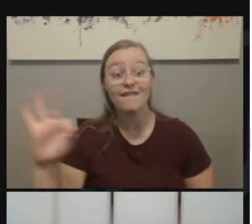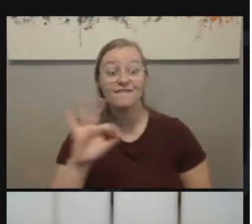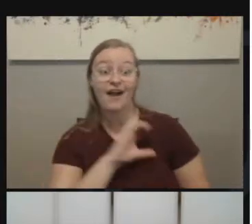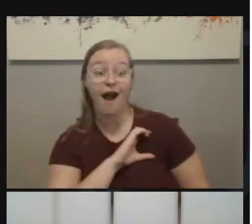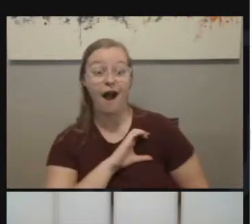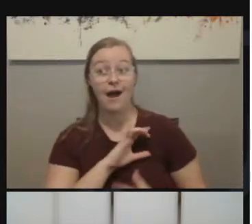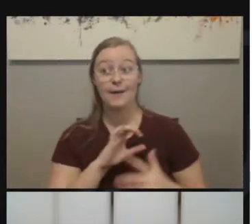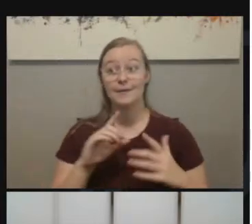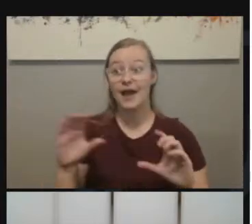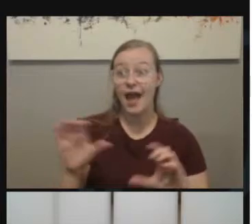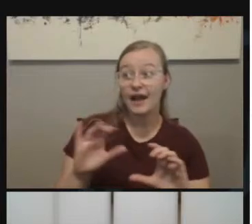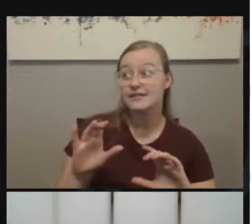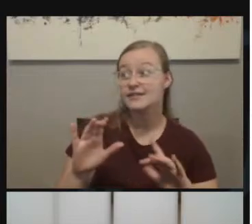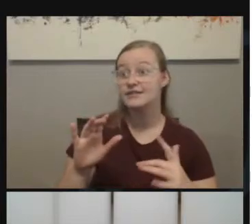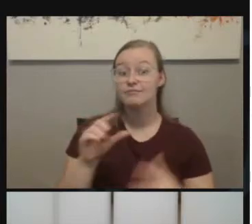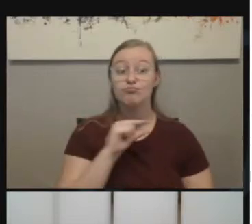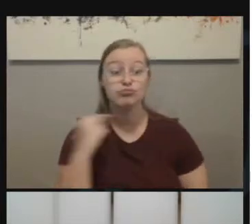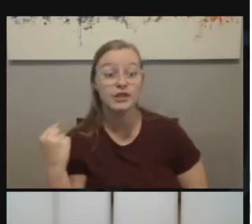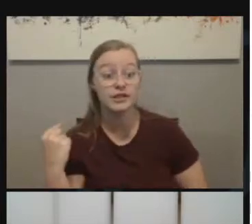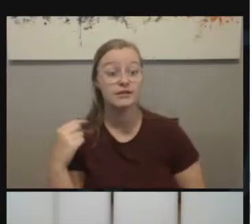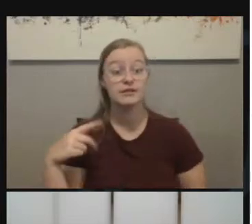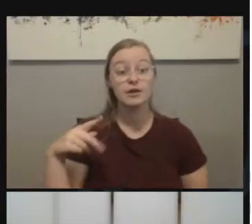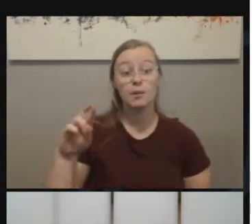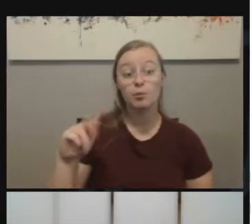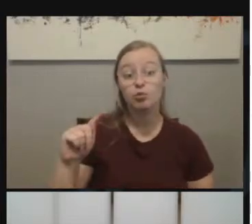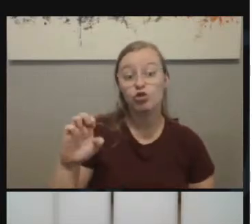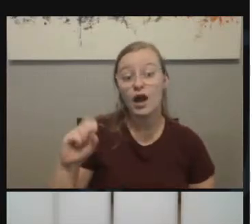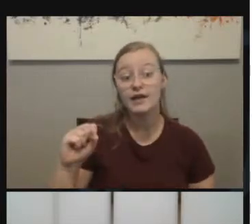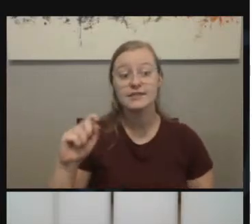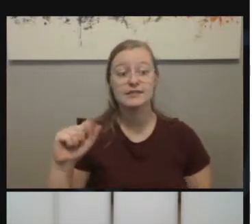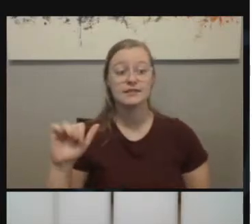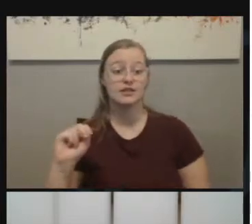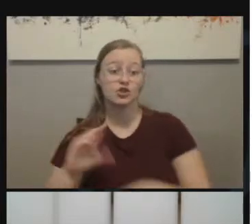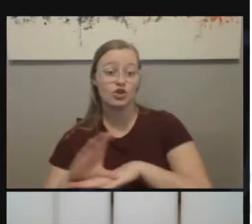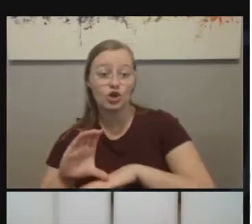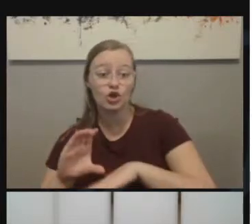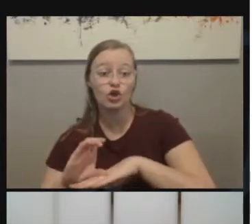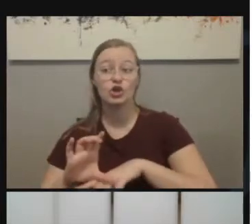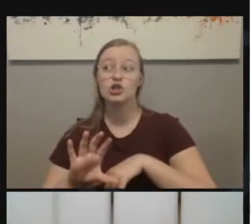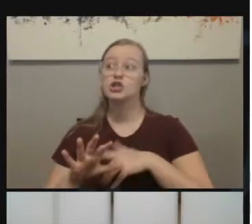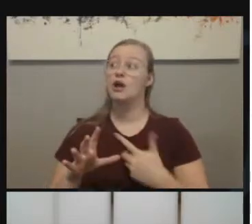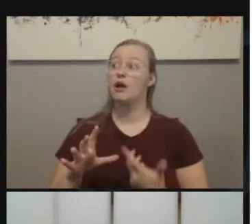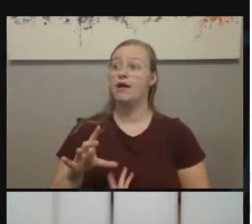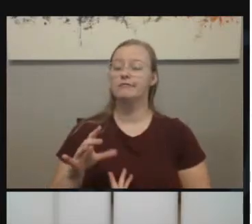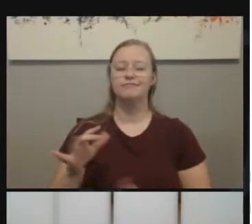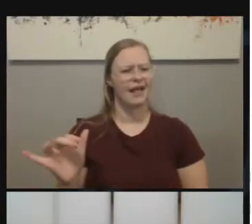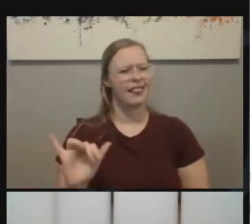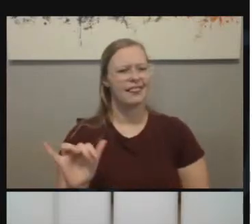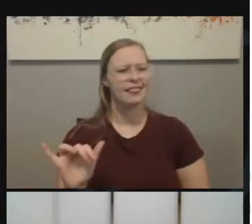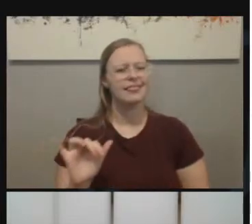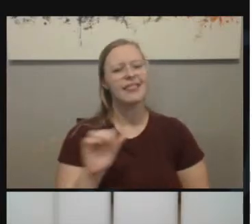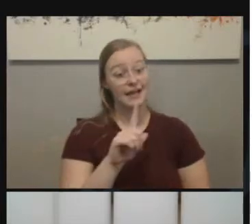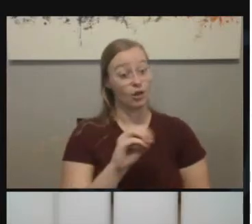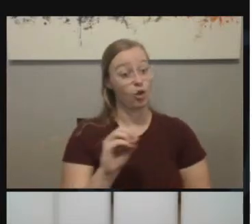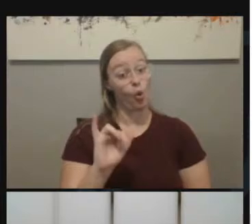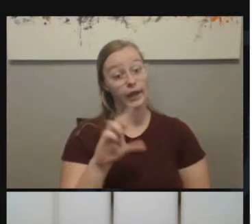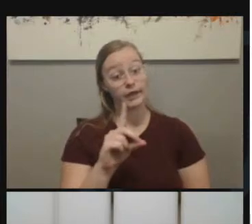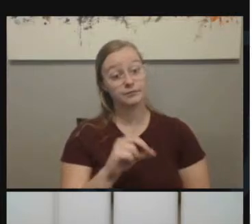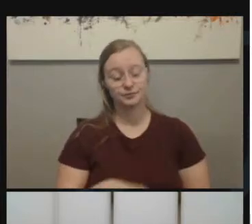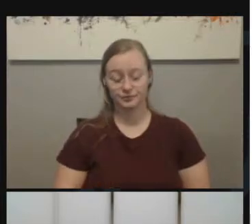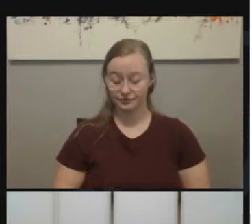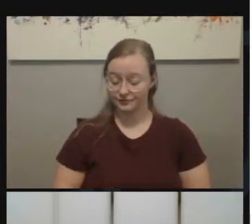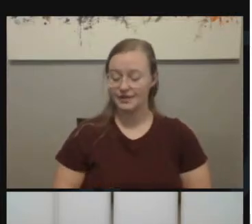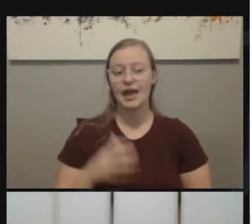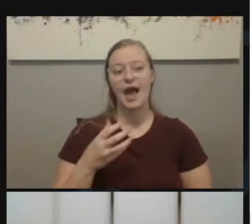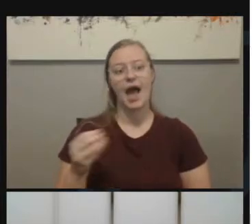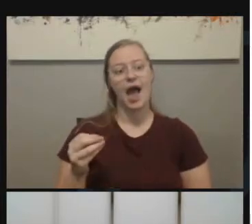Puritan, Protestant, church establishment, again, like like Lloyd, and